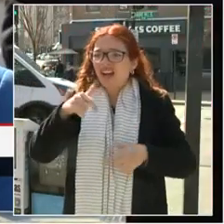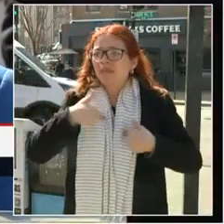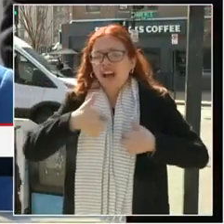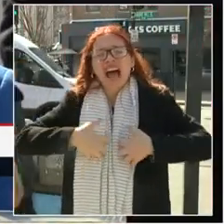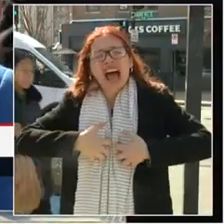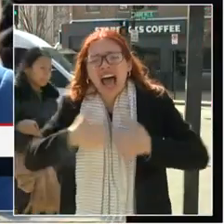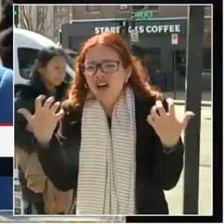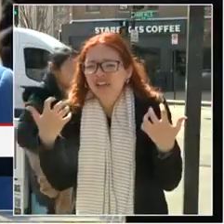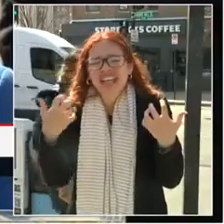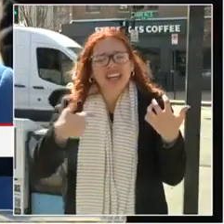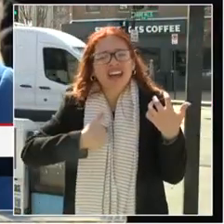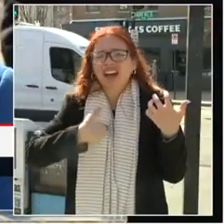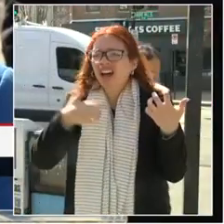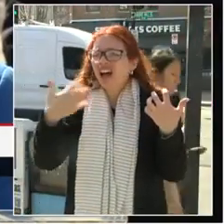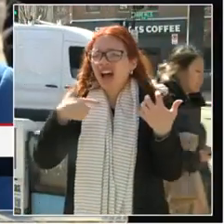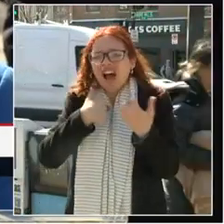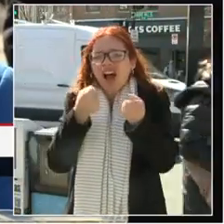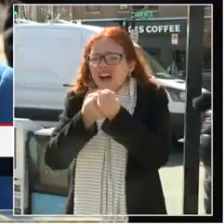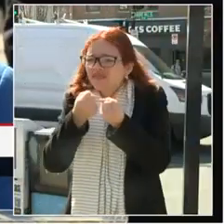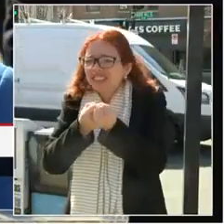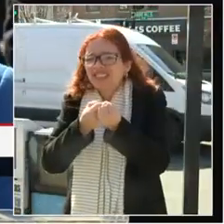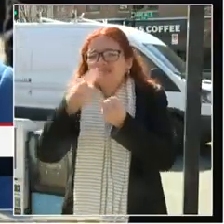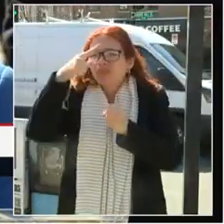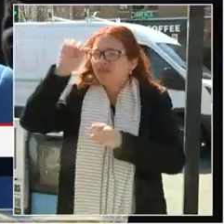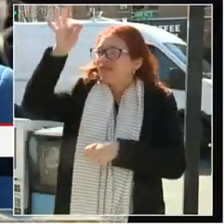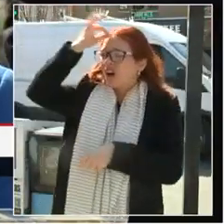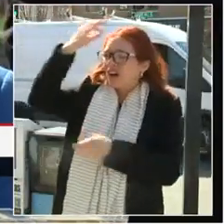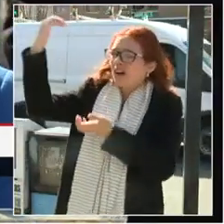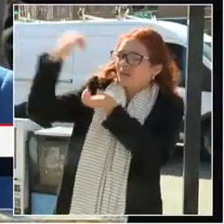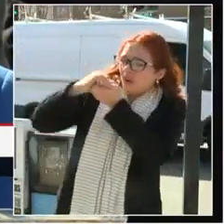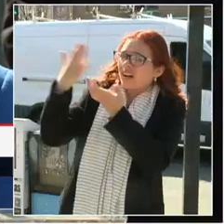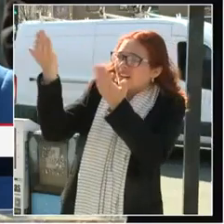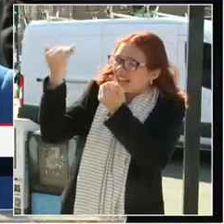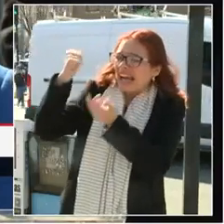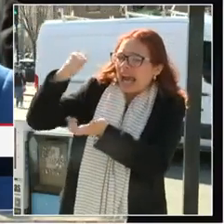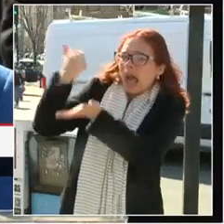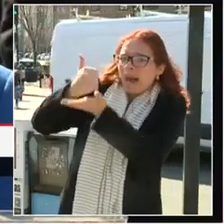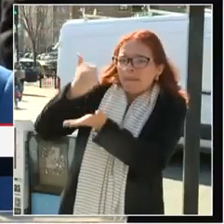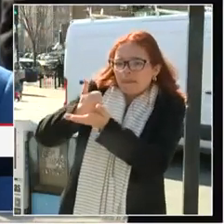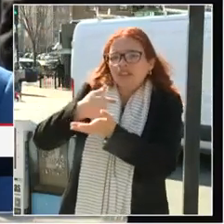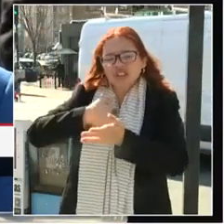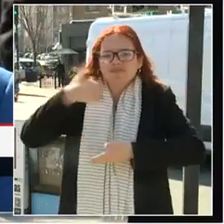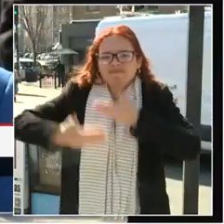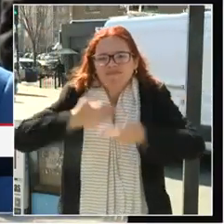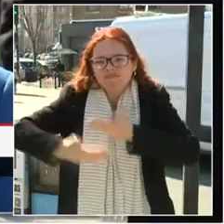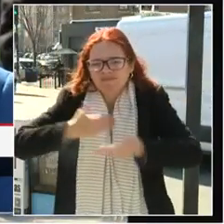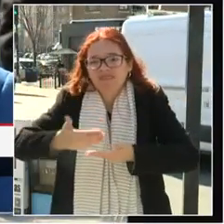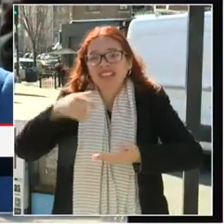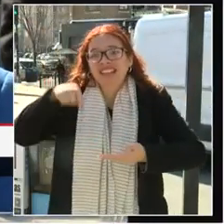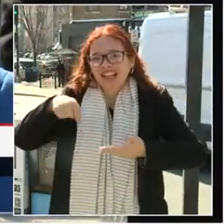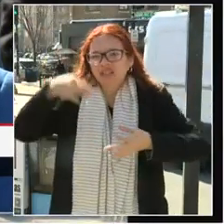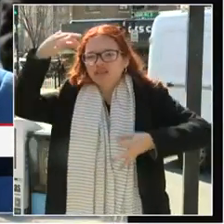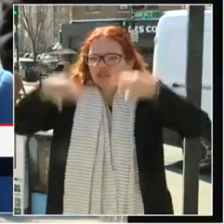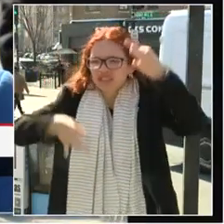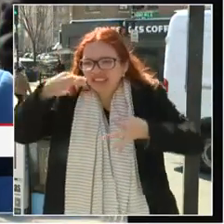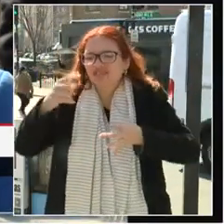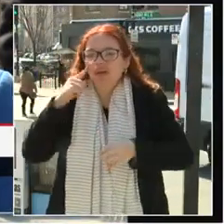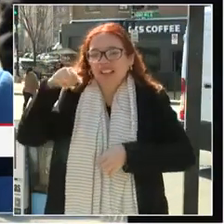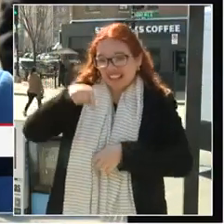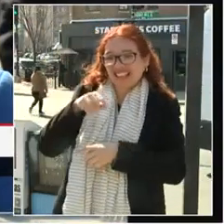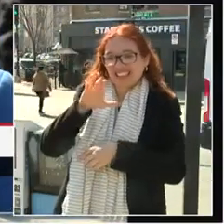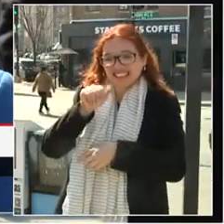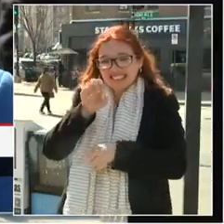don't have the support we need from our federal partners to get these cases prosecuted and to get harmful people off the